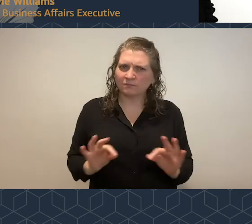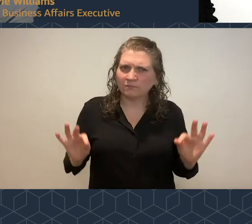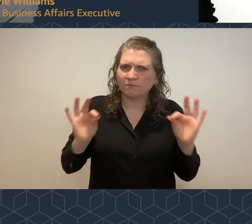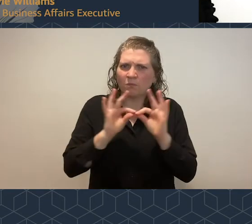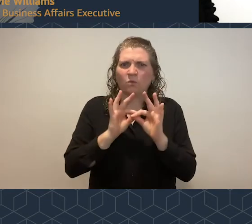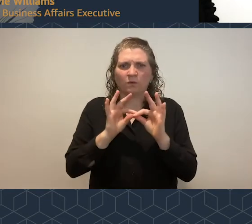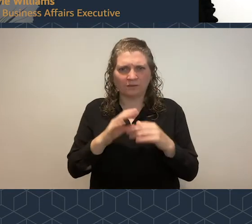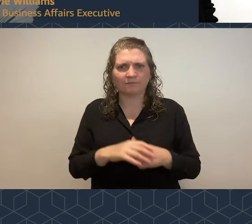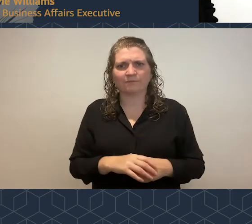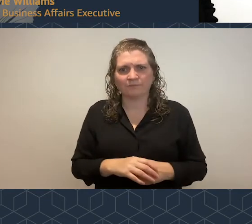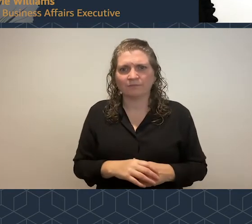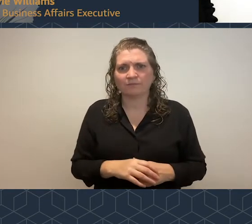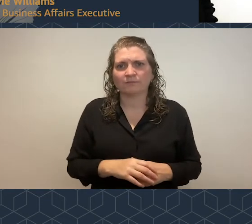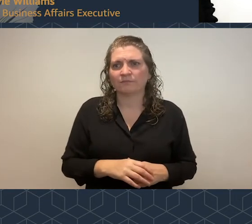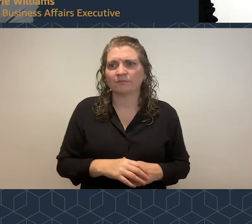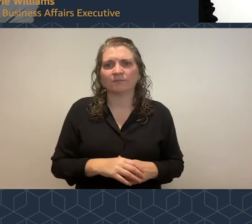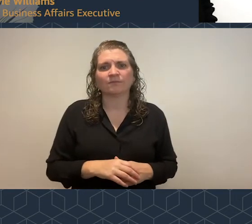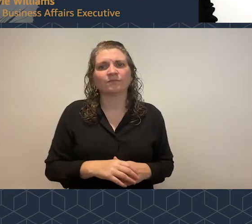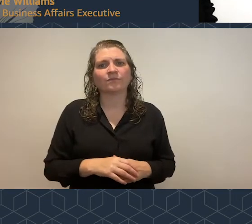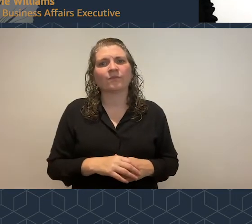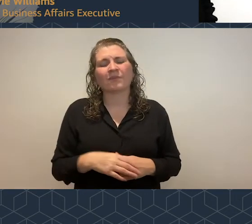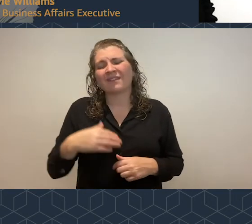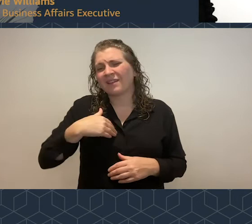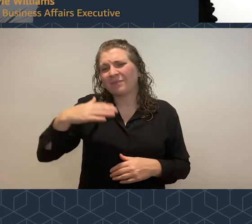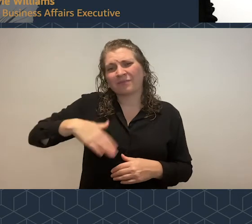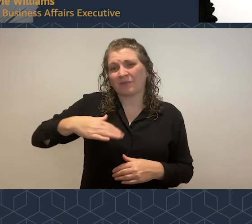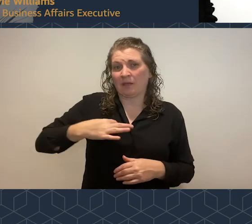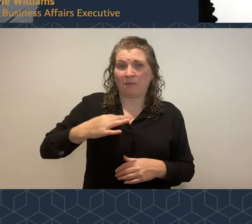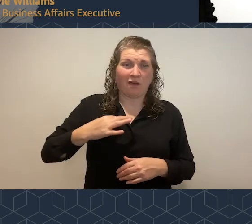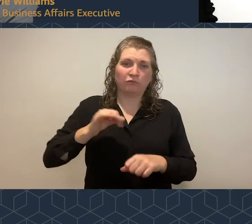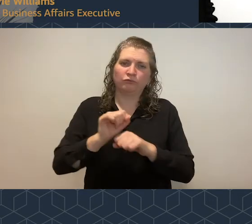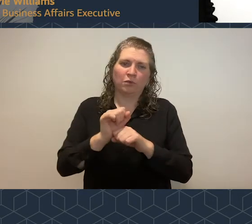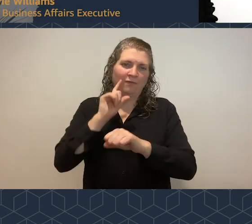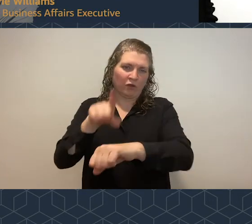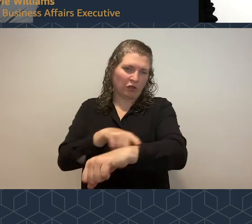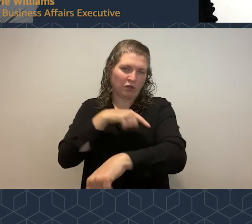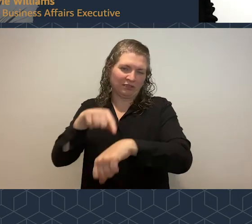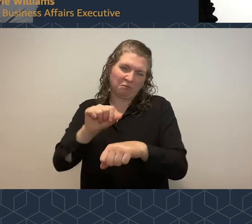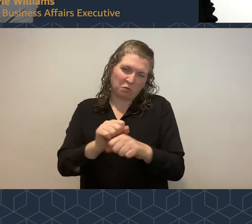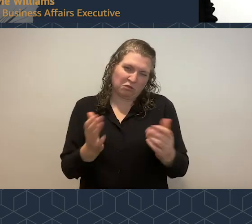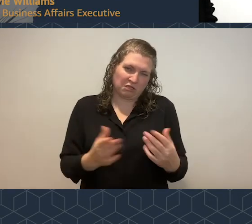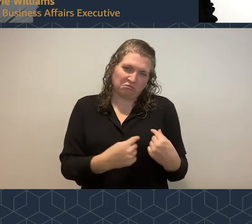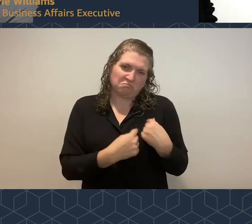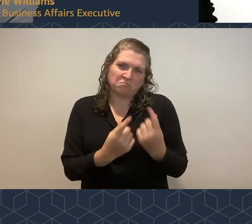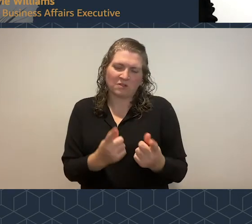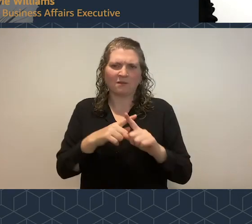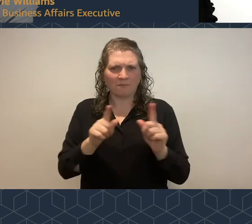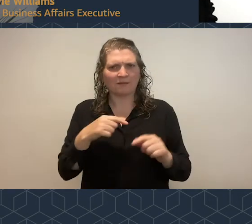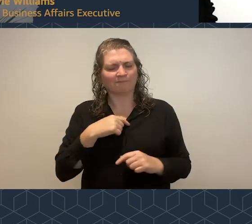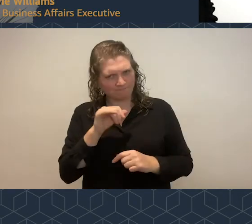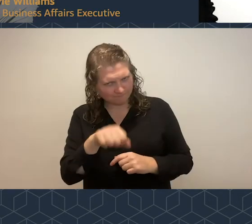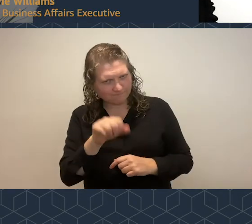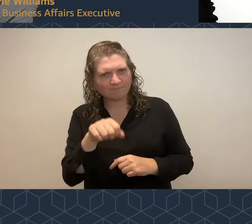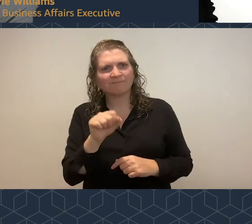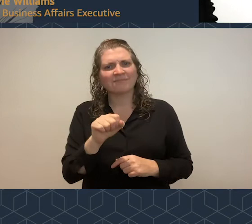Well, I haven't been a candidate in a really long time, but I can certainly talk about my own just kind of journey to authenticity. And then I